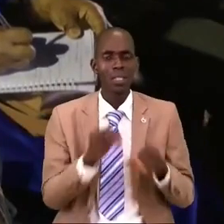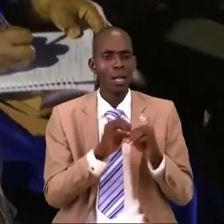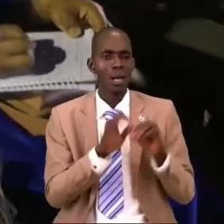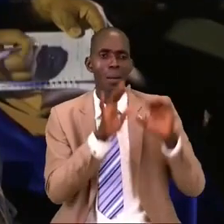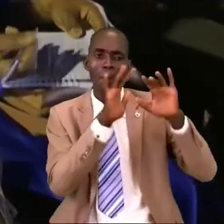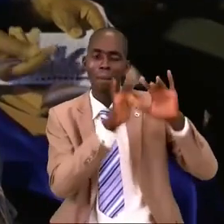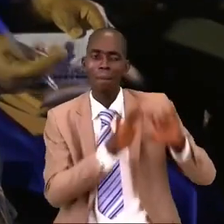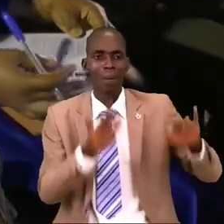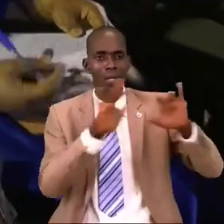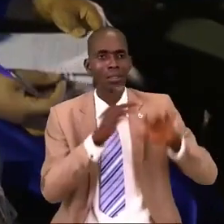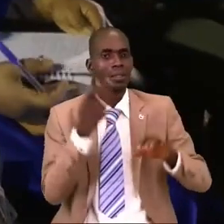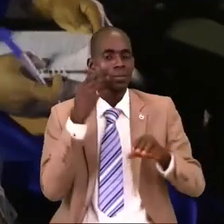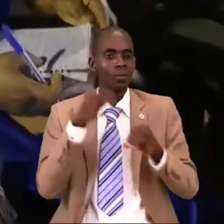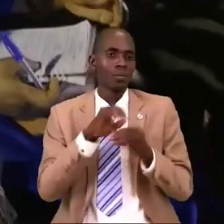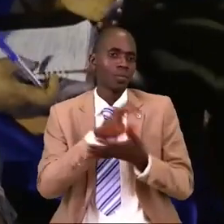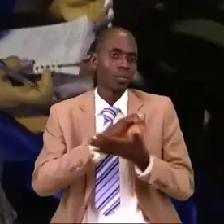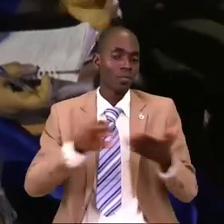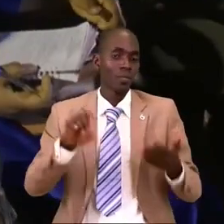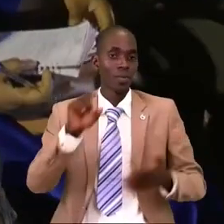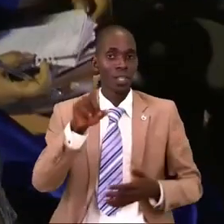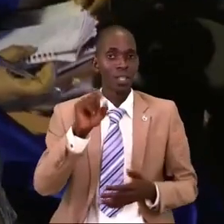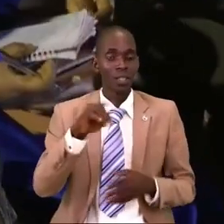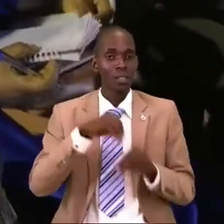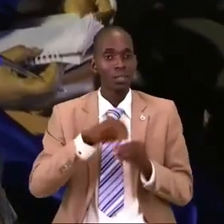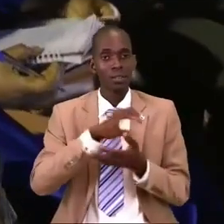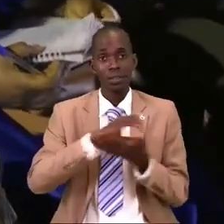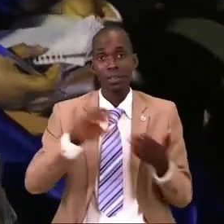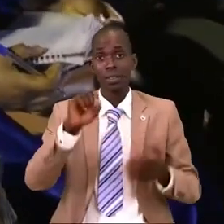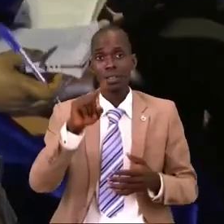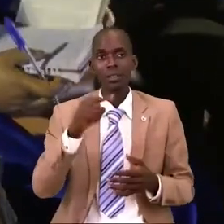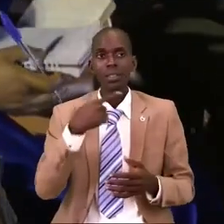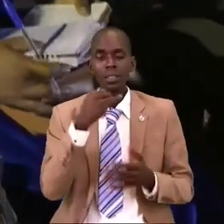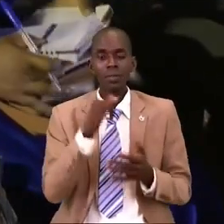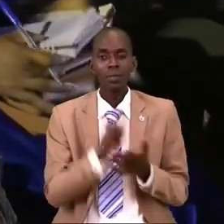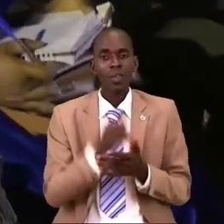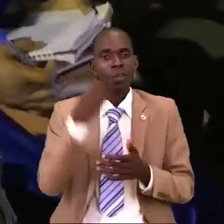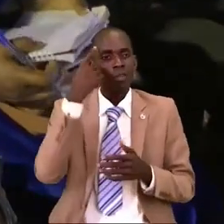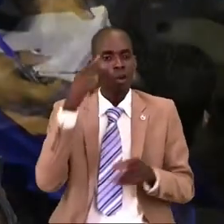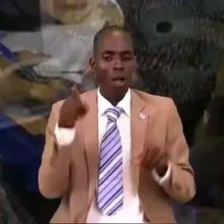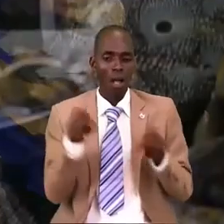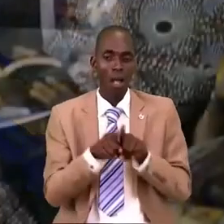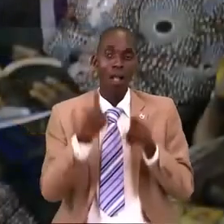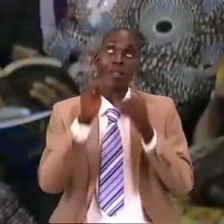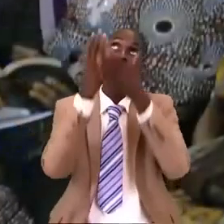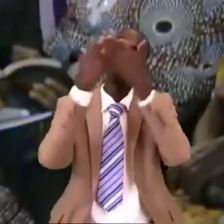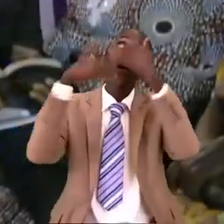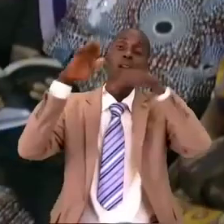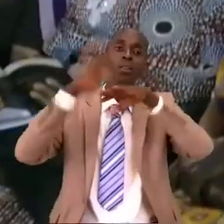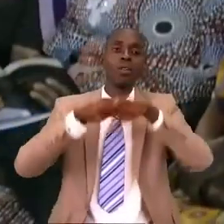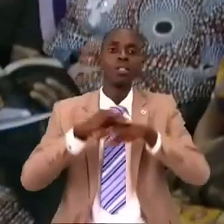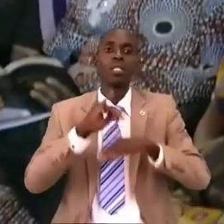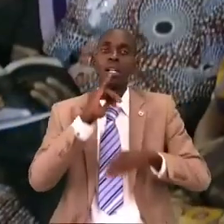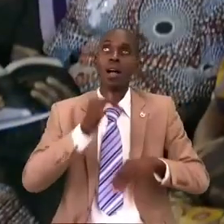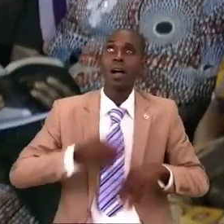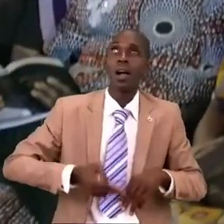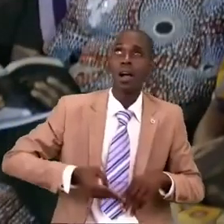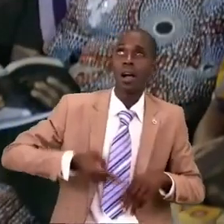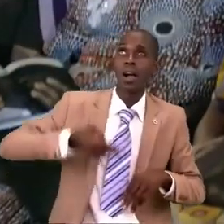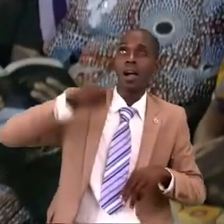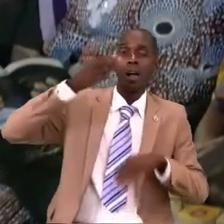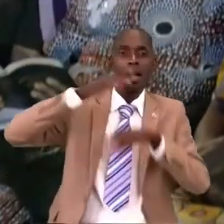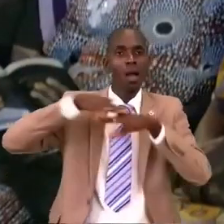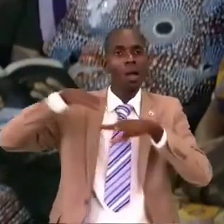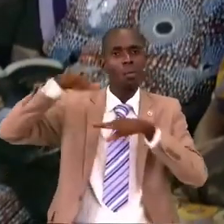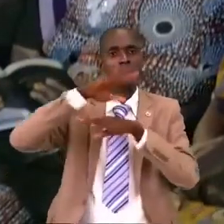high above the earth, so great is his mercy. Look at that. That's the mercy that